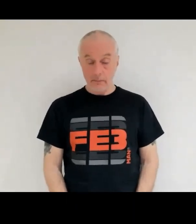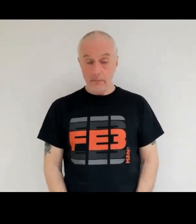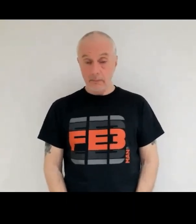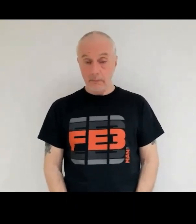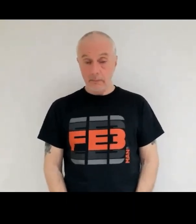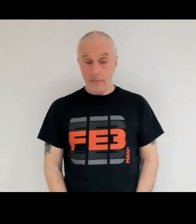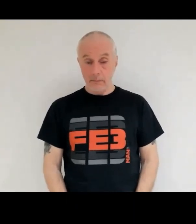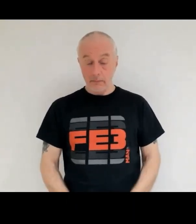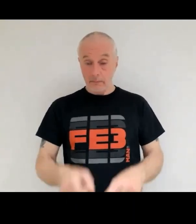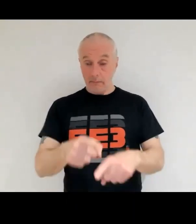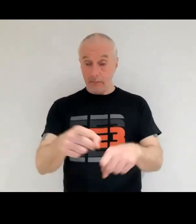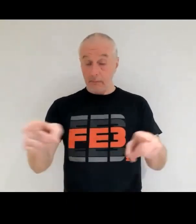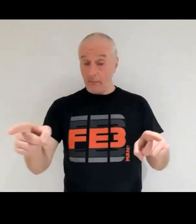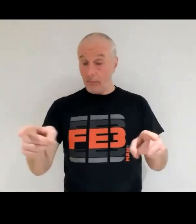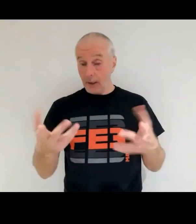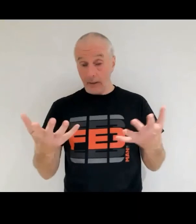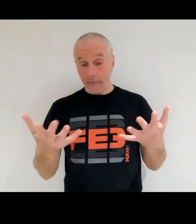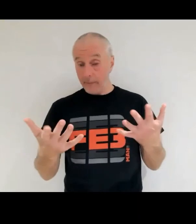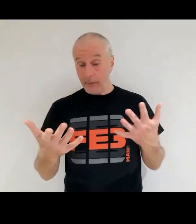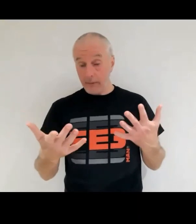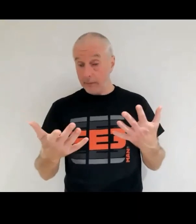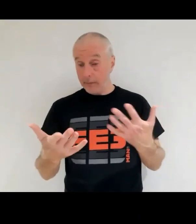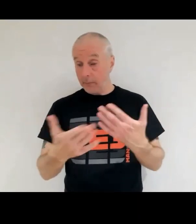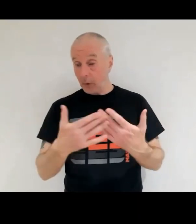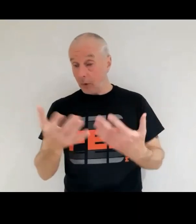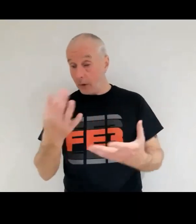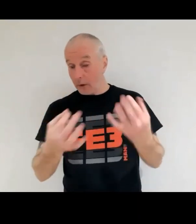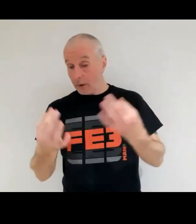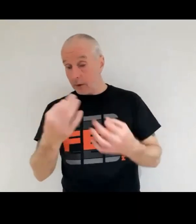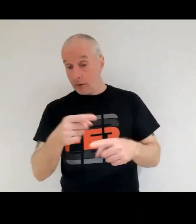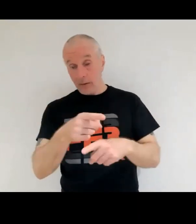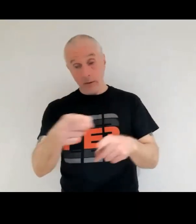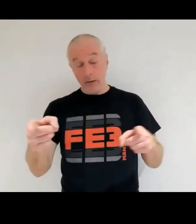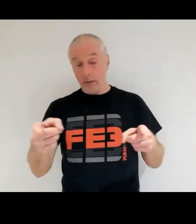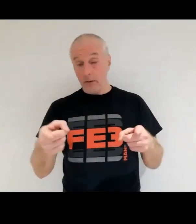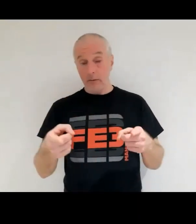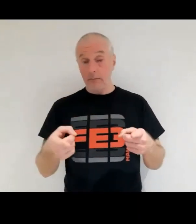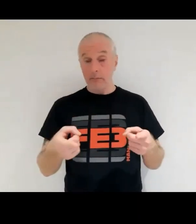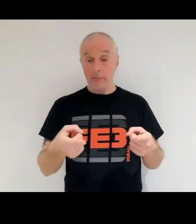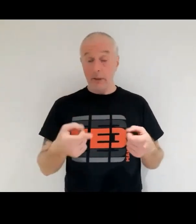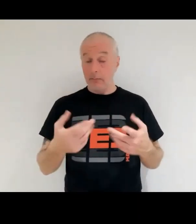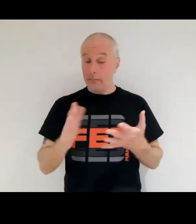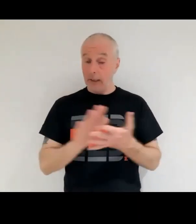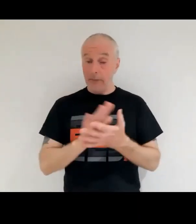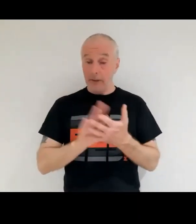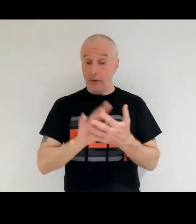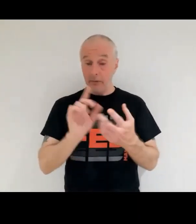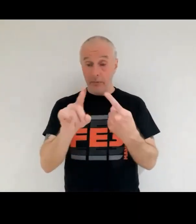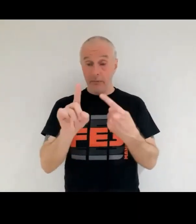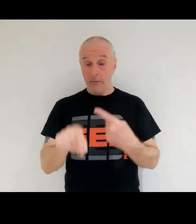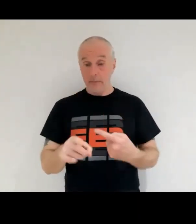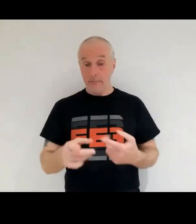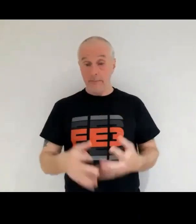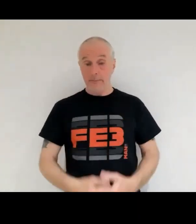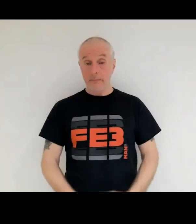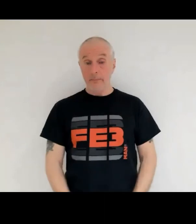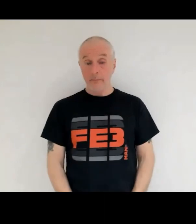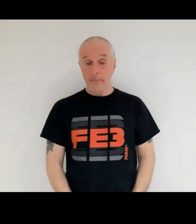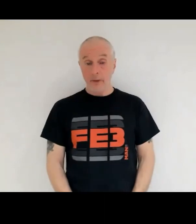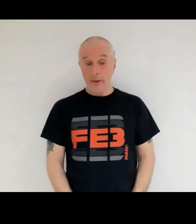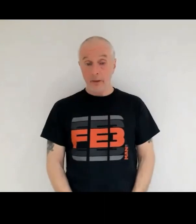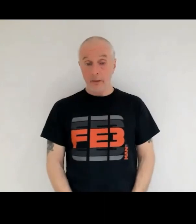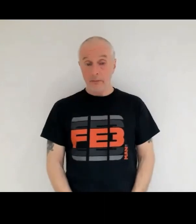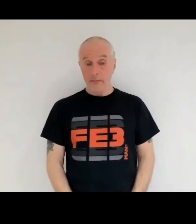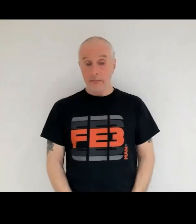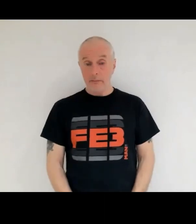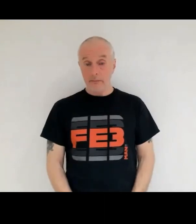5 minutes. So if there are questions, it's up to everyone else, really. I'm quite happy to stay on. Oh, fabulous. Okay, in that